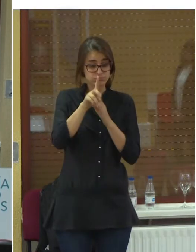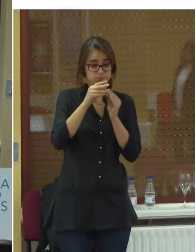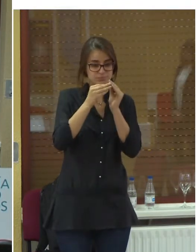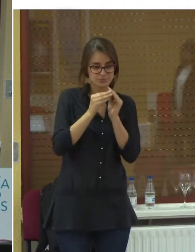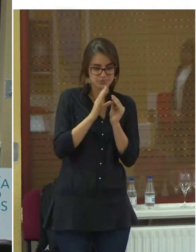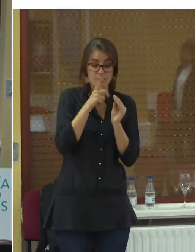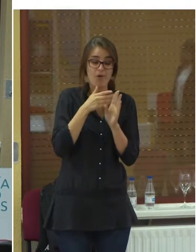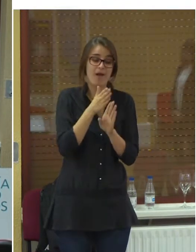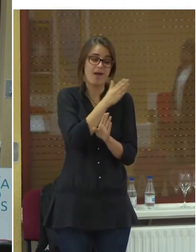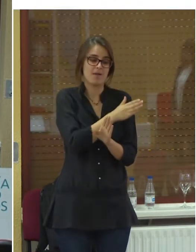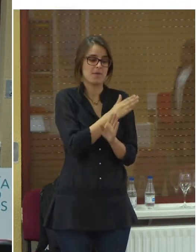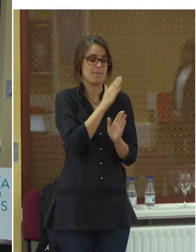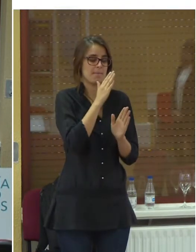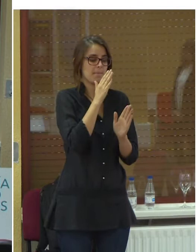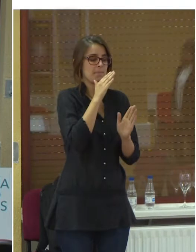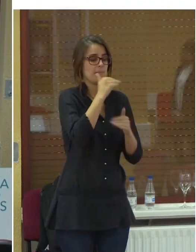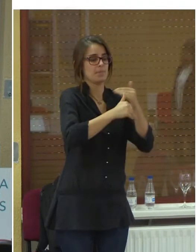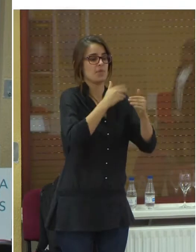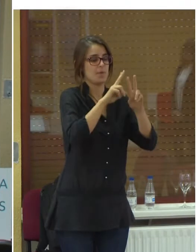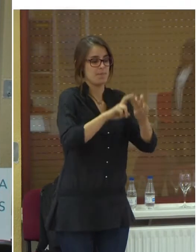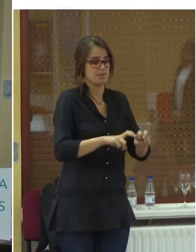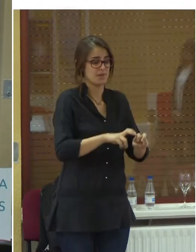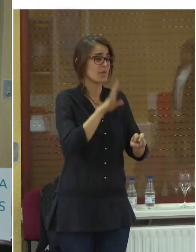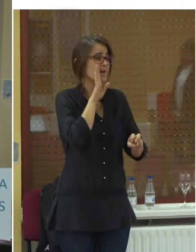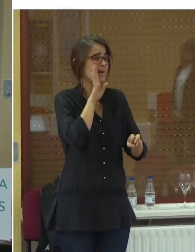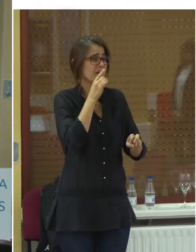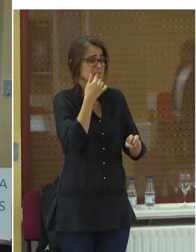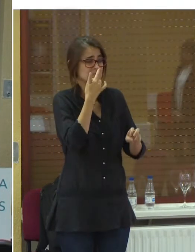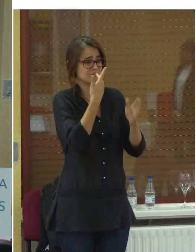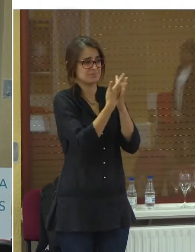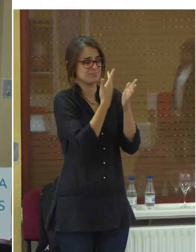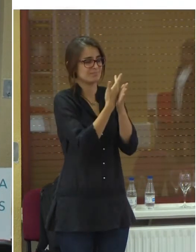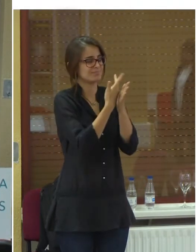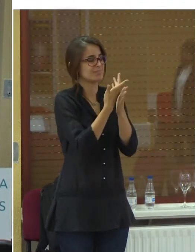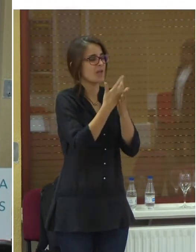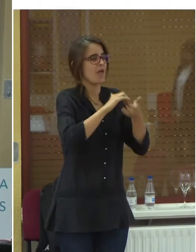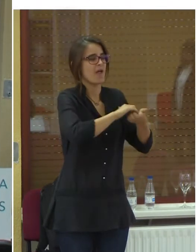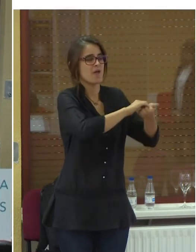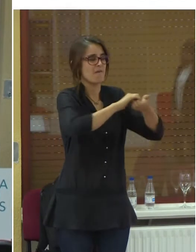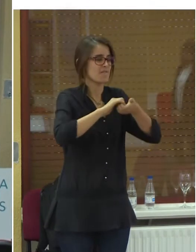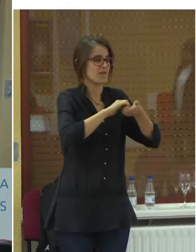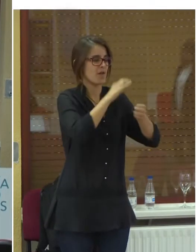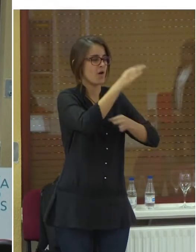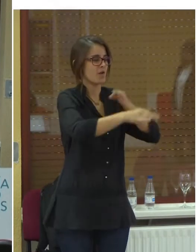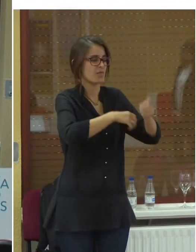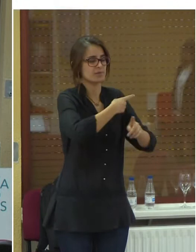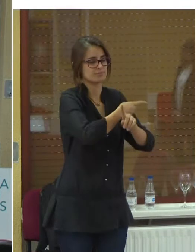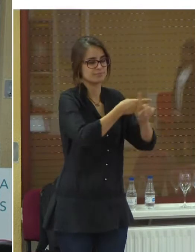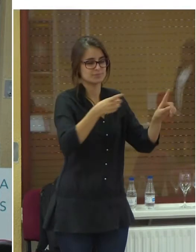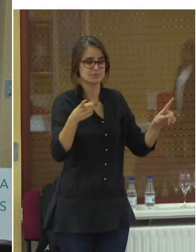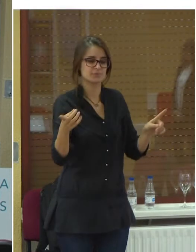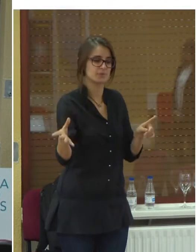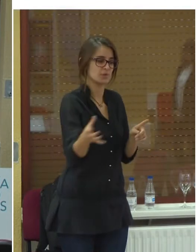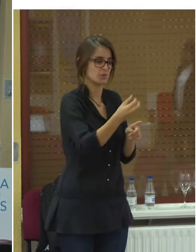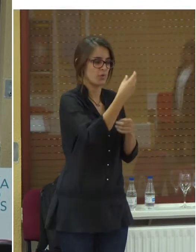During the research stage, research and development, as we involved all the confederations